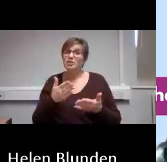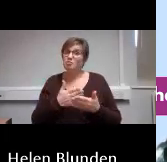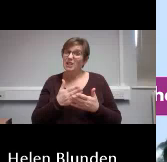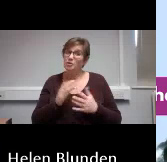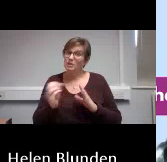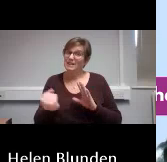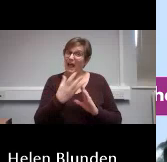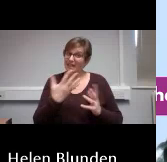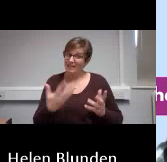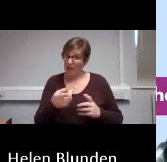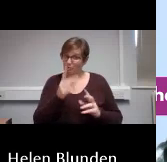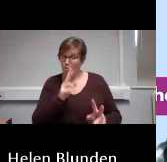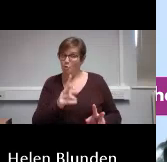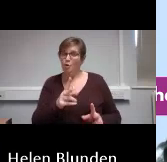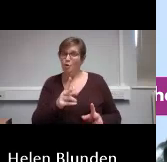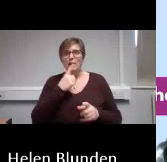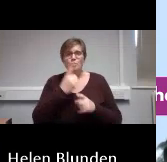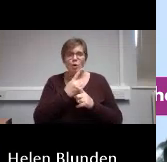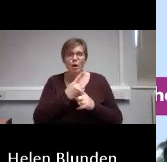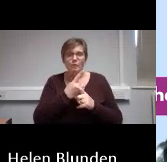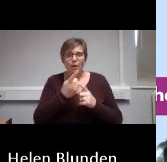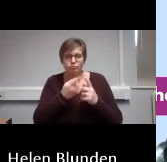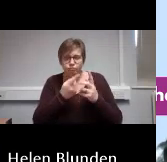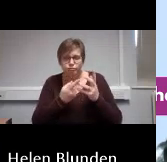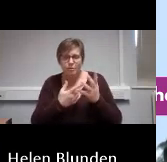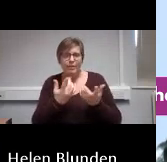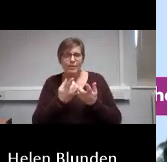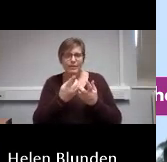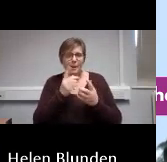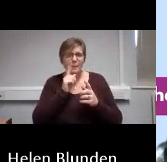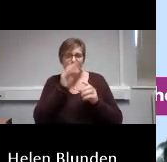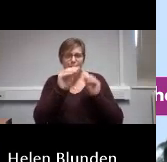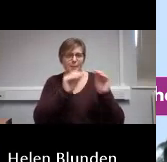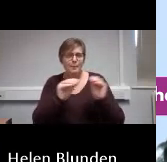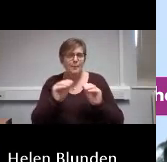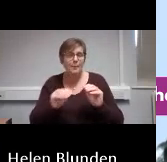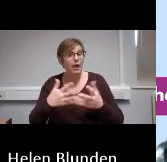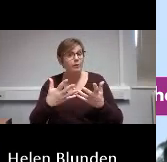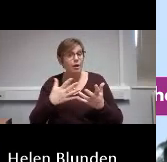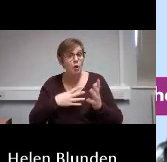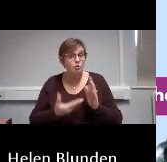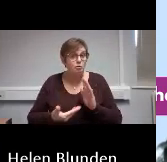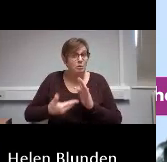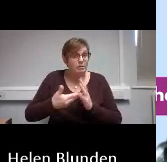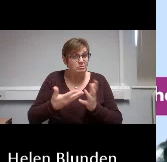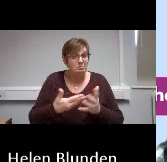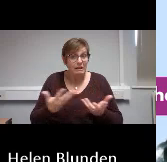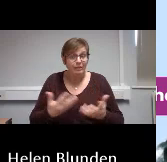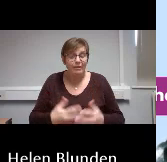we've got up now, and kind of talk over some of these things that are coming through. Again, if anyone's got anything to input on